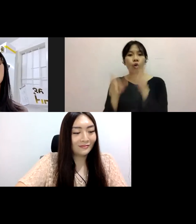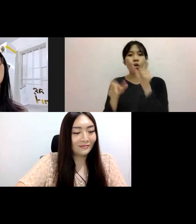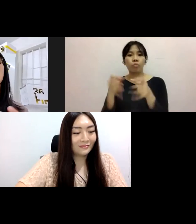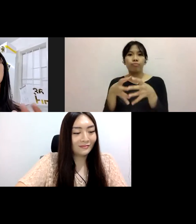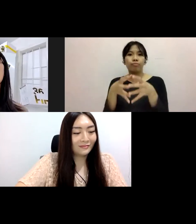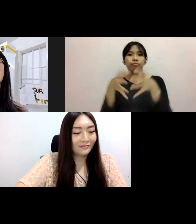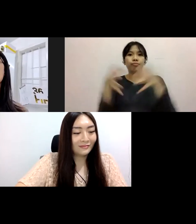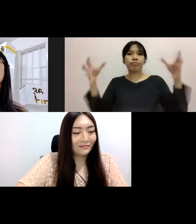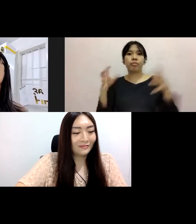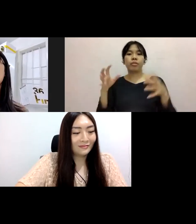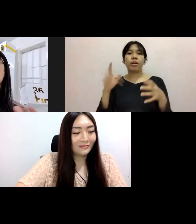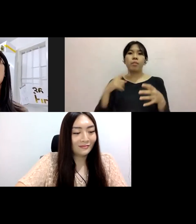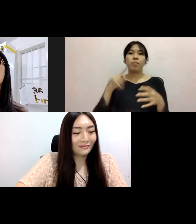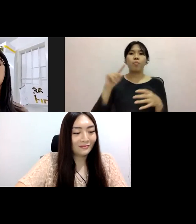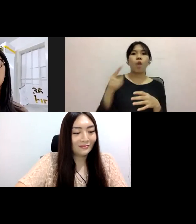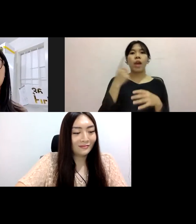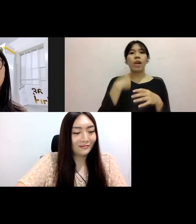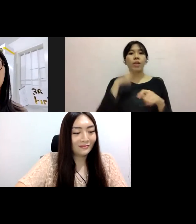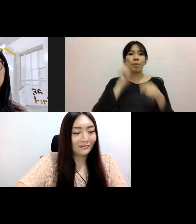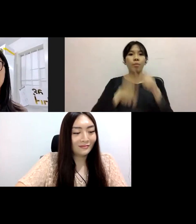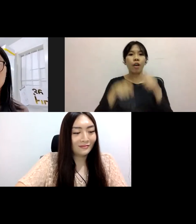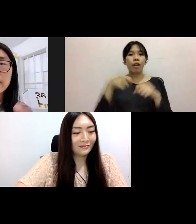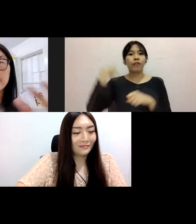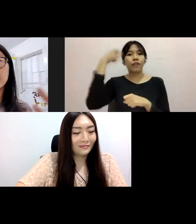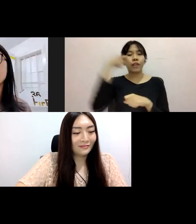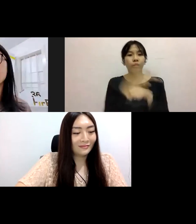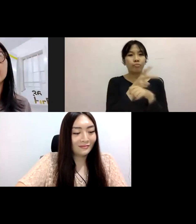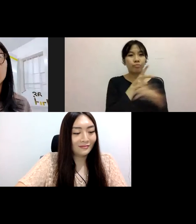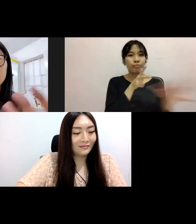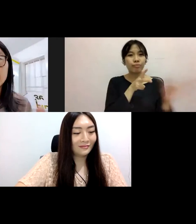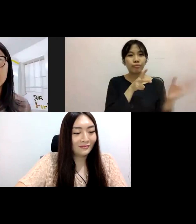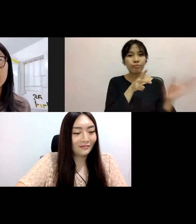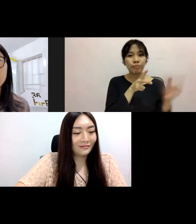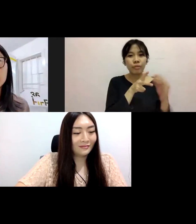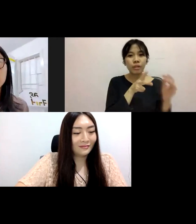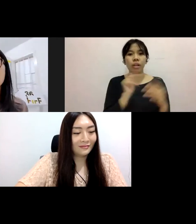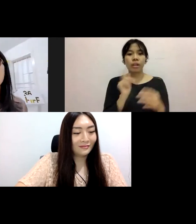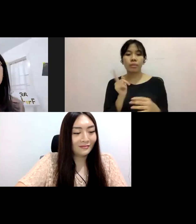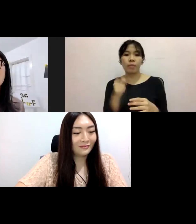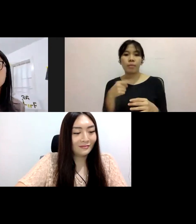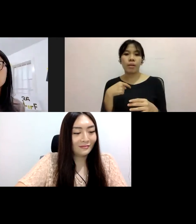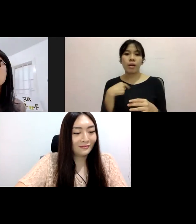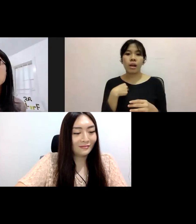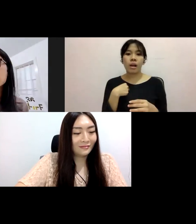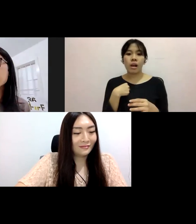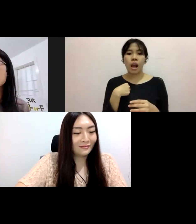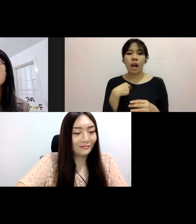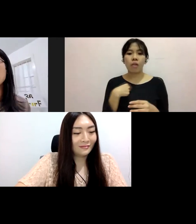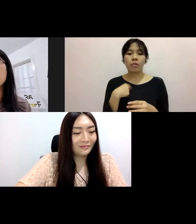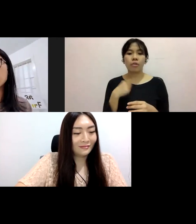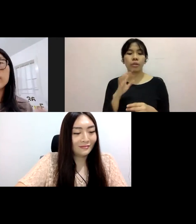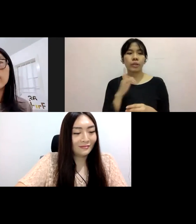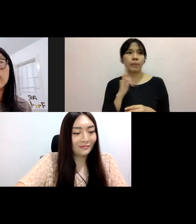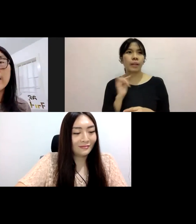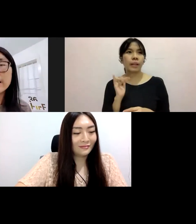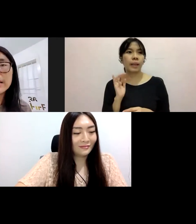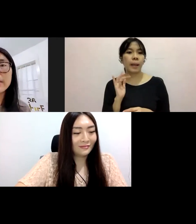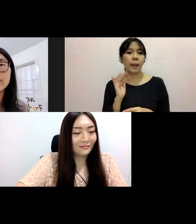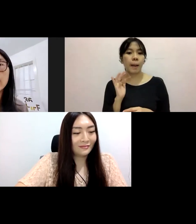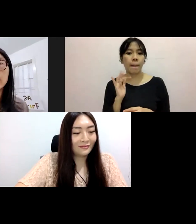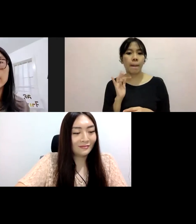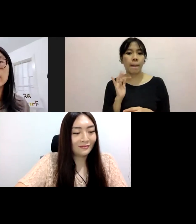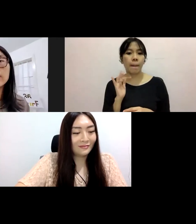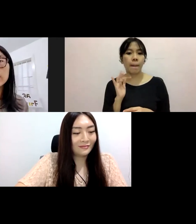process because I couldn't get that much of like, you know,